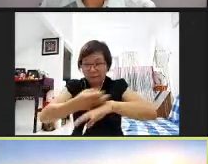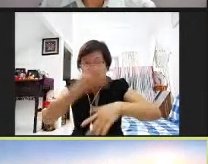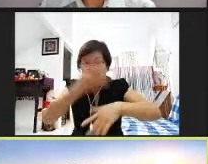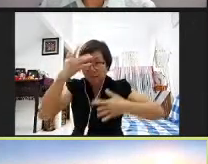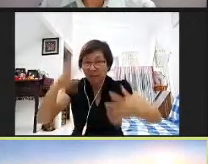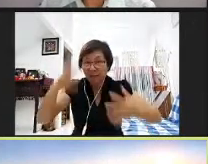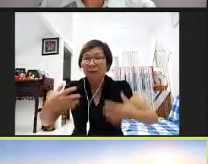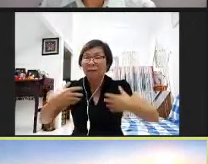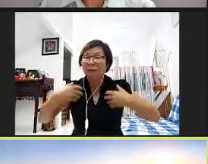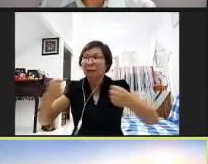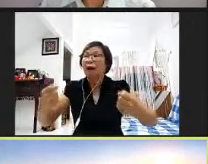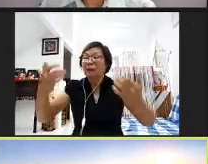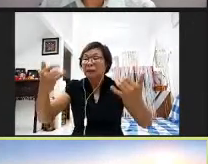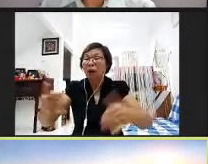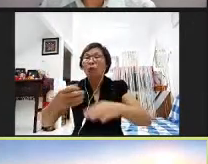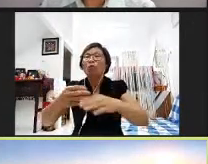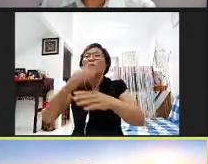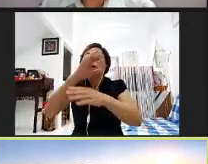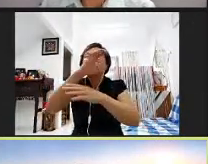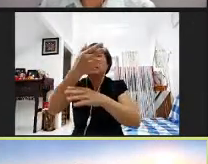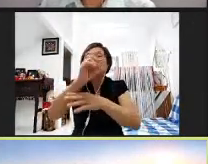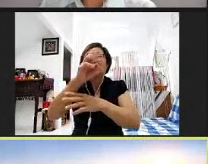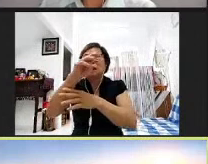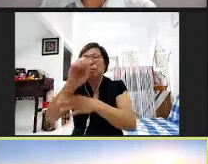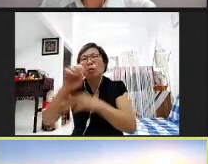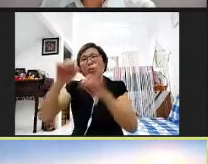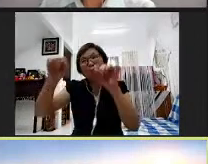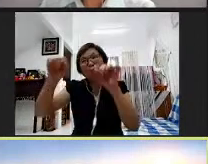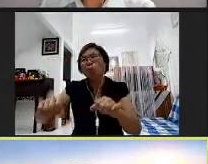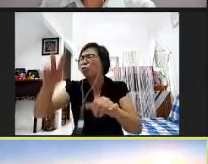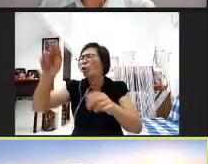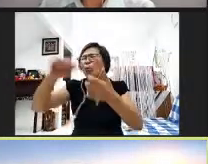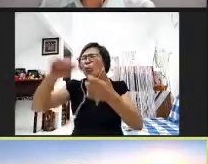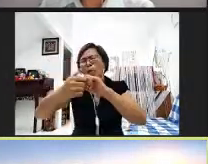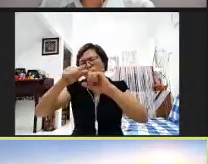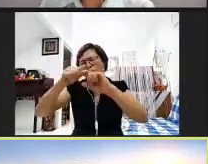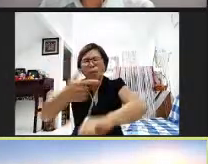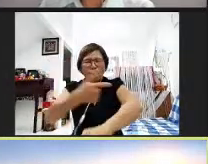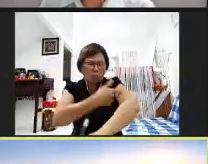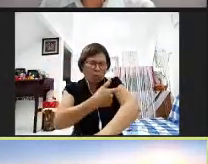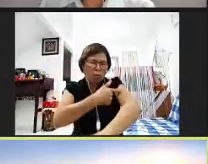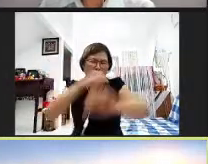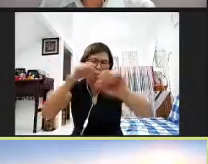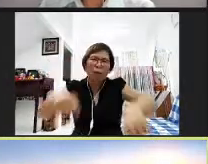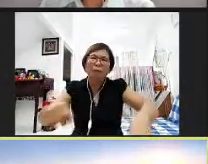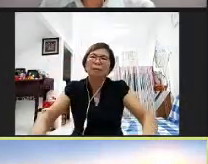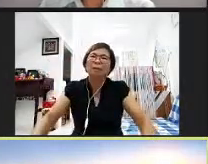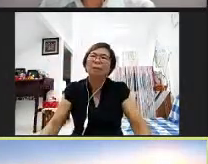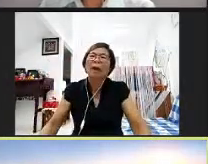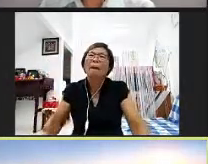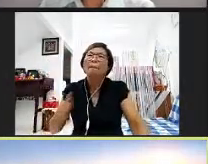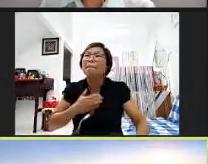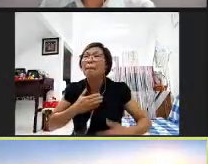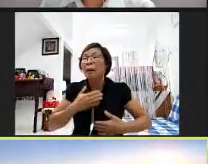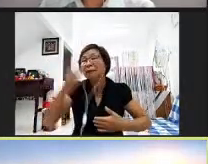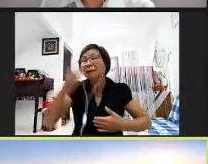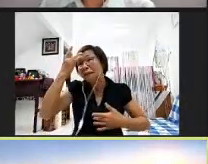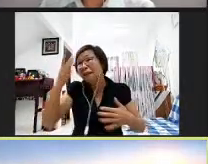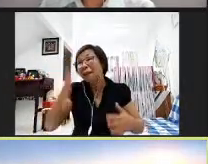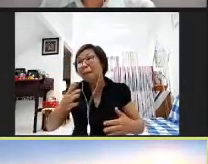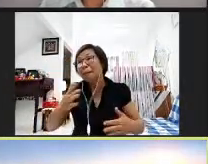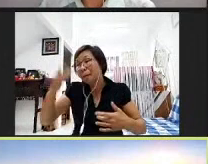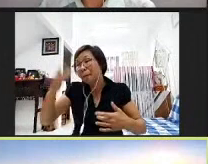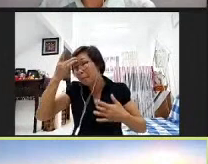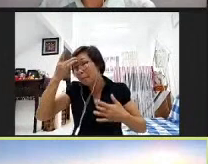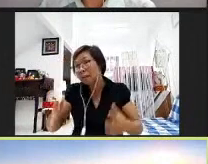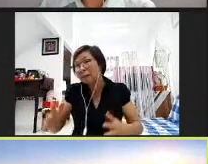not currently under chemotherapy, I think there's also no issue in getting the vaccine, including my patient. My patients